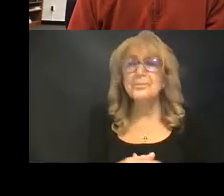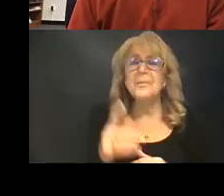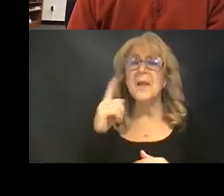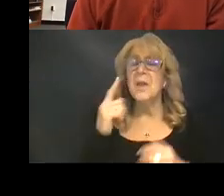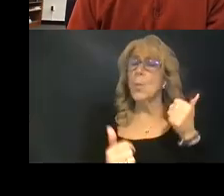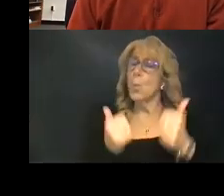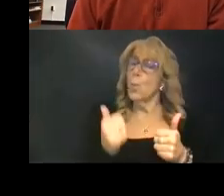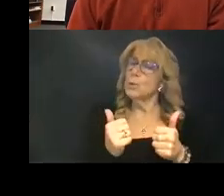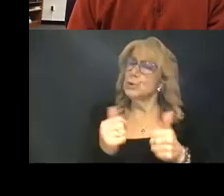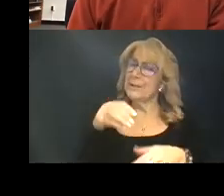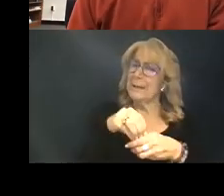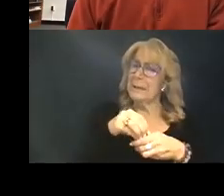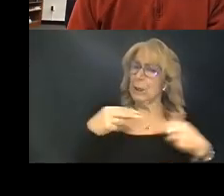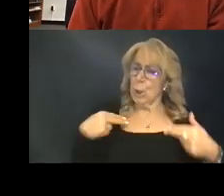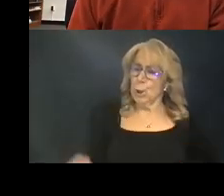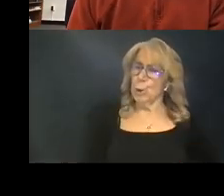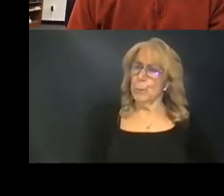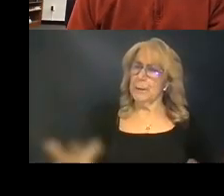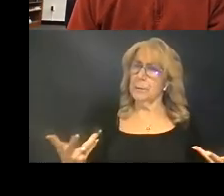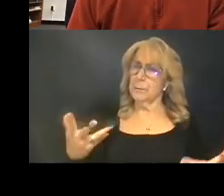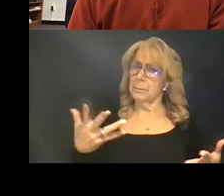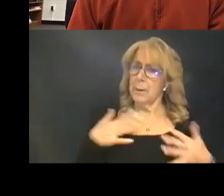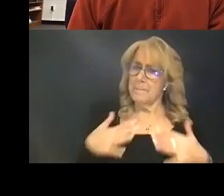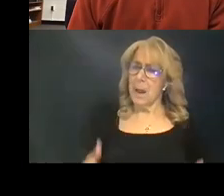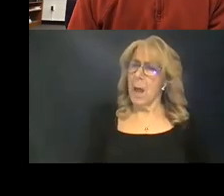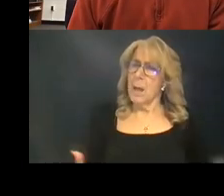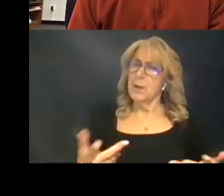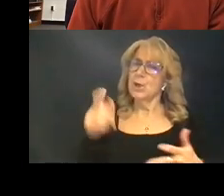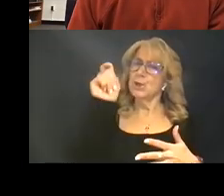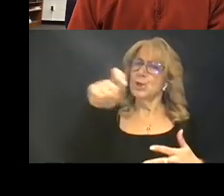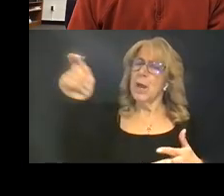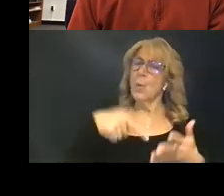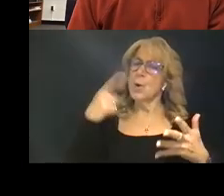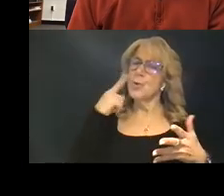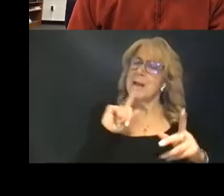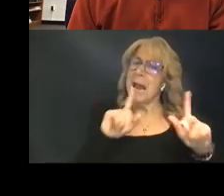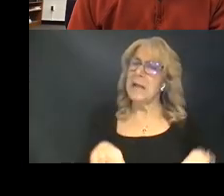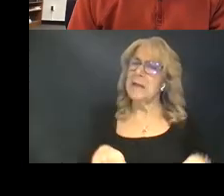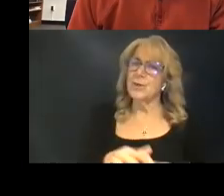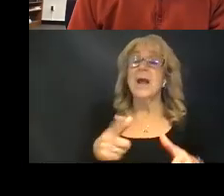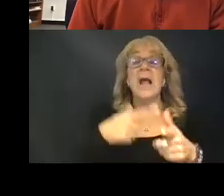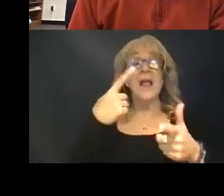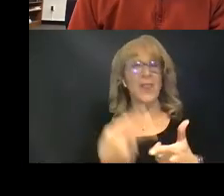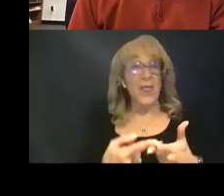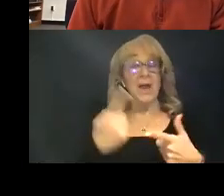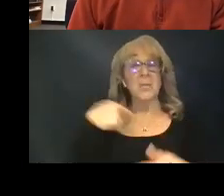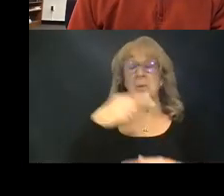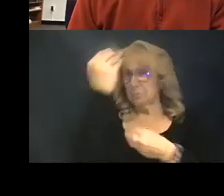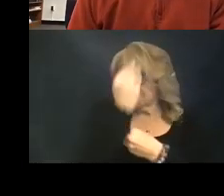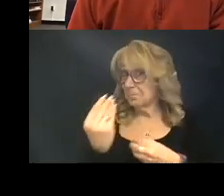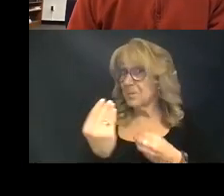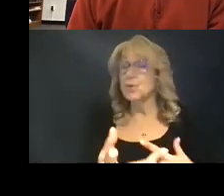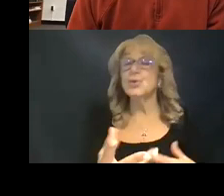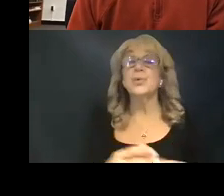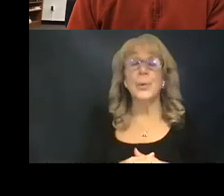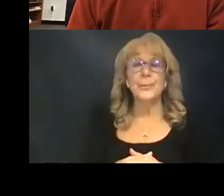body. Please check what you think the answer is, and then we'll tell everyone on the call what